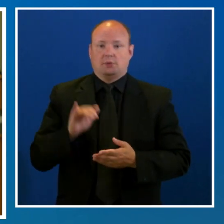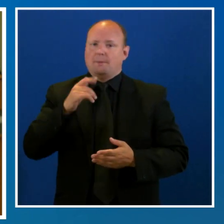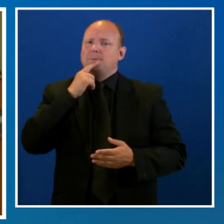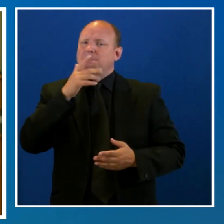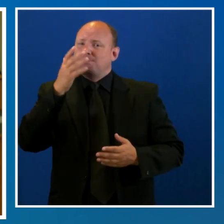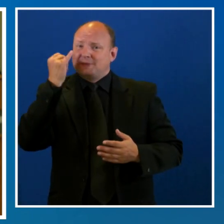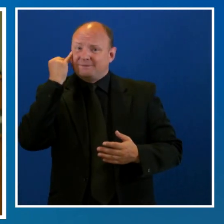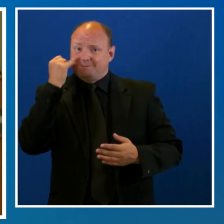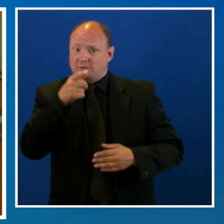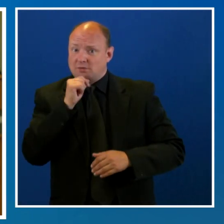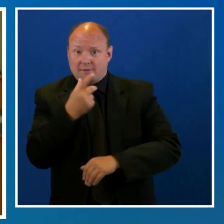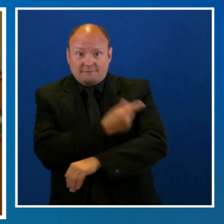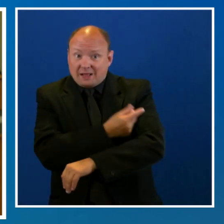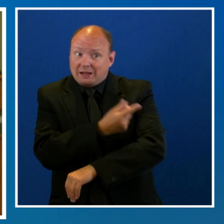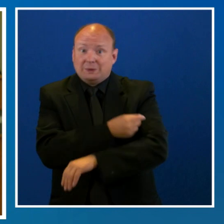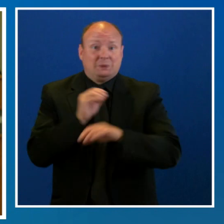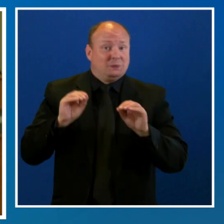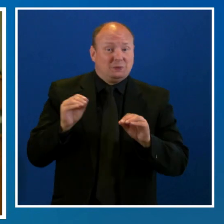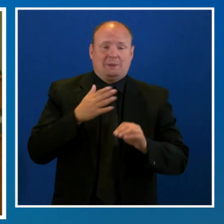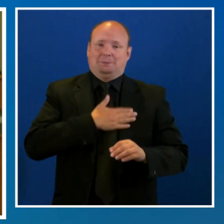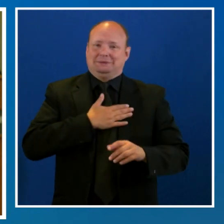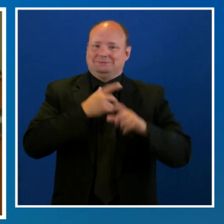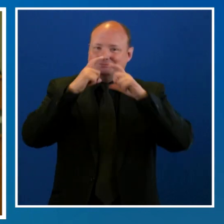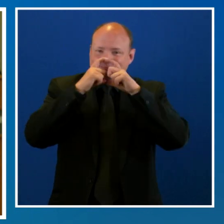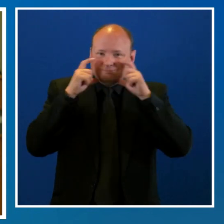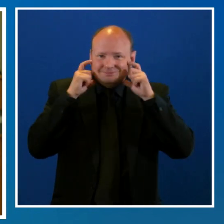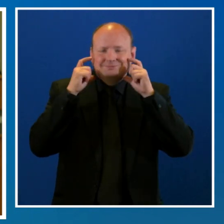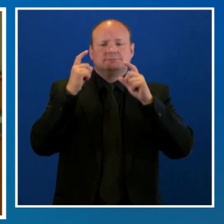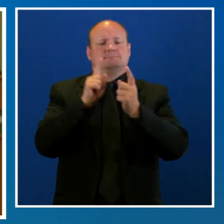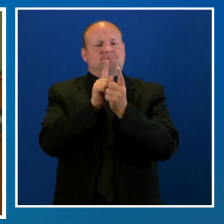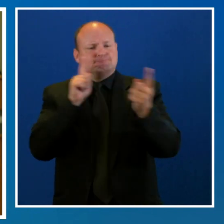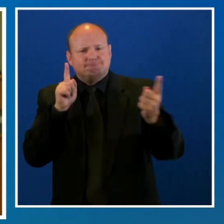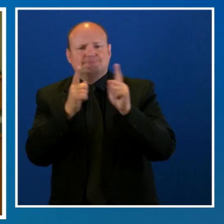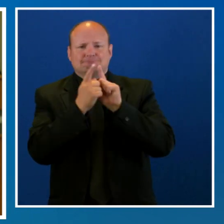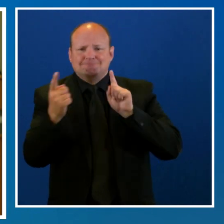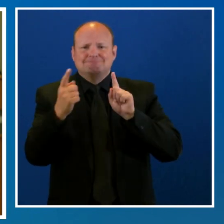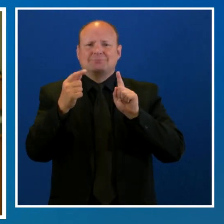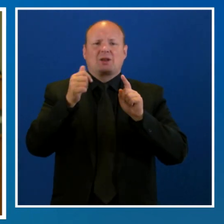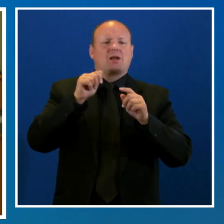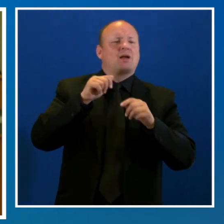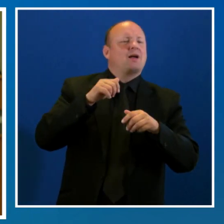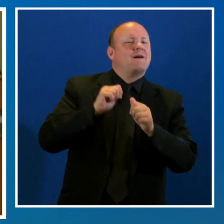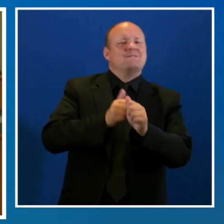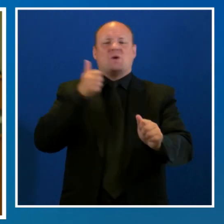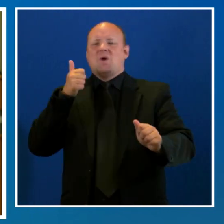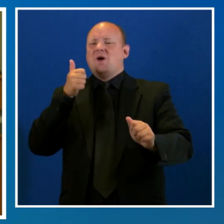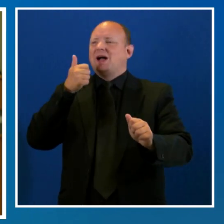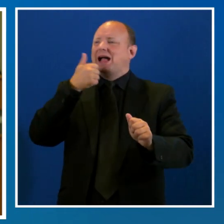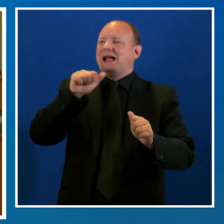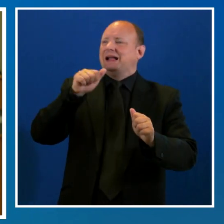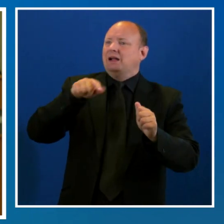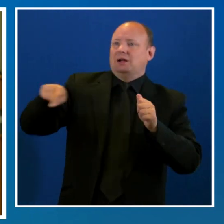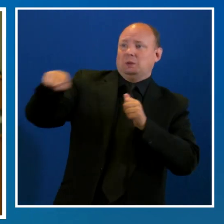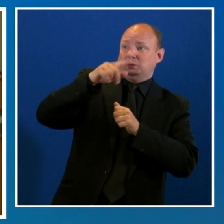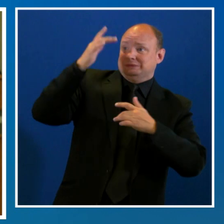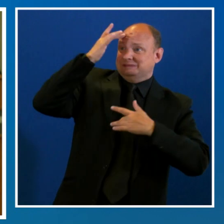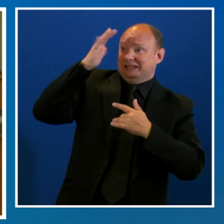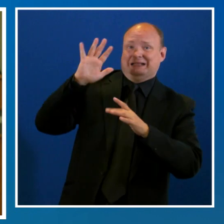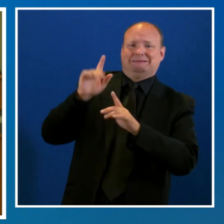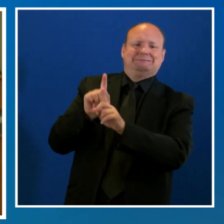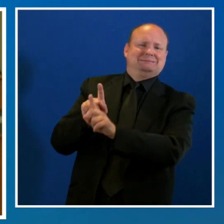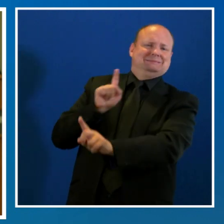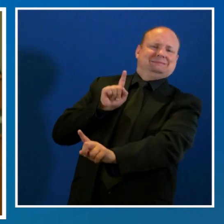practicing physical distancing to help us avoid this national trend in surging case numbers. And of